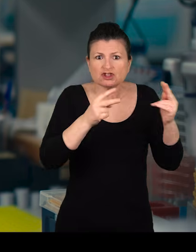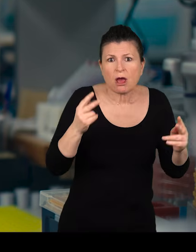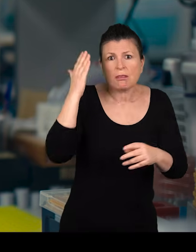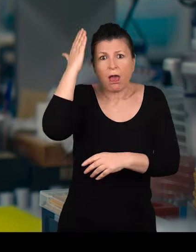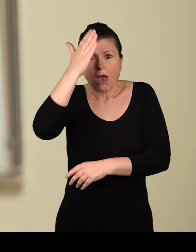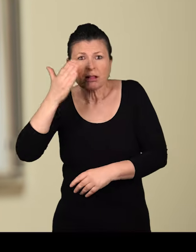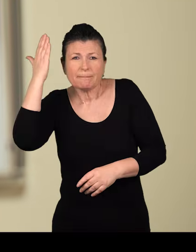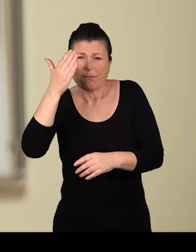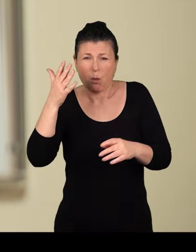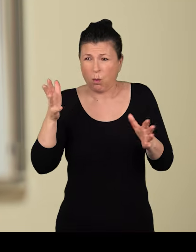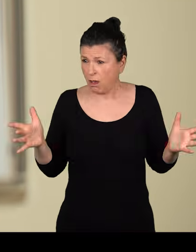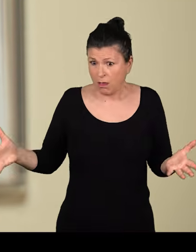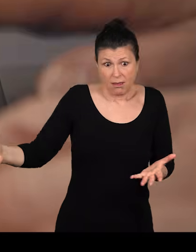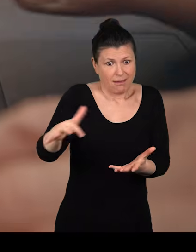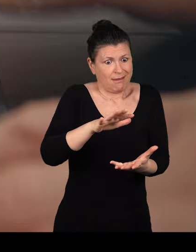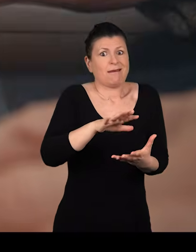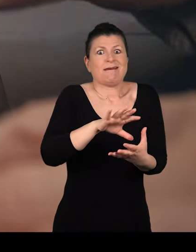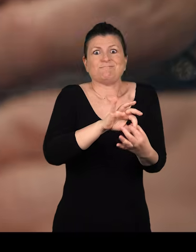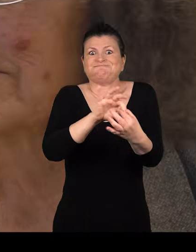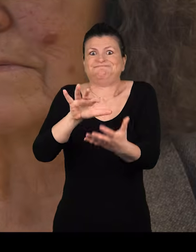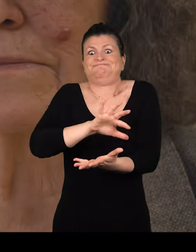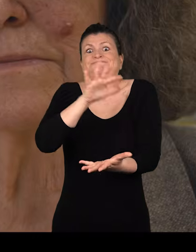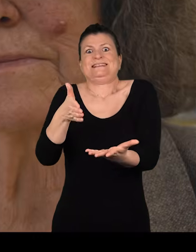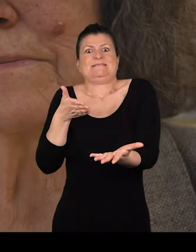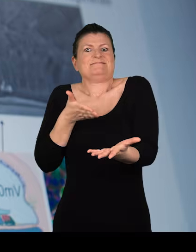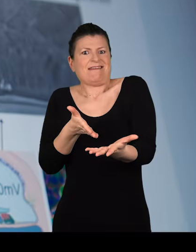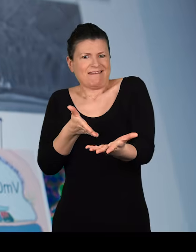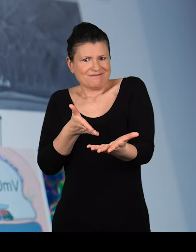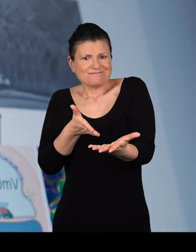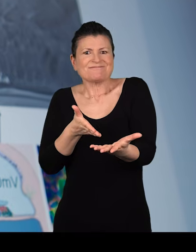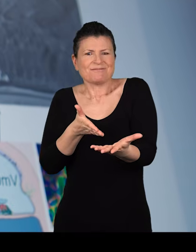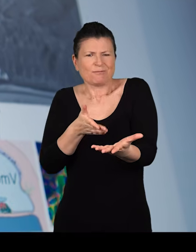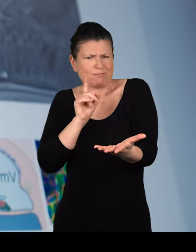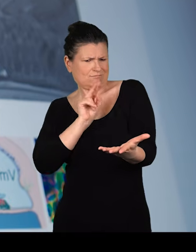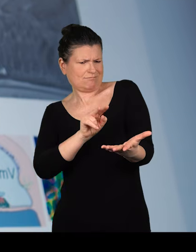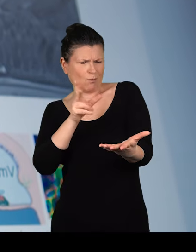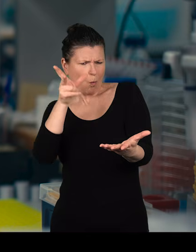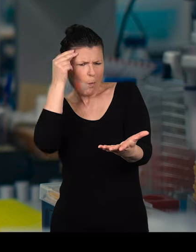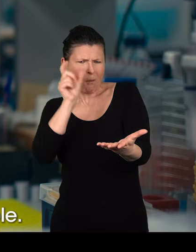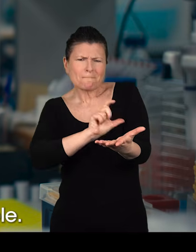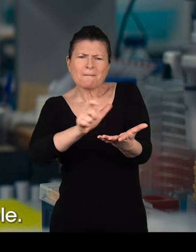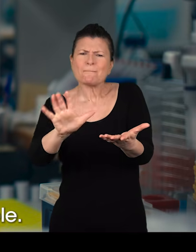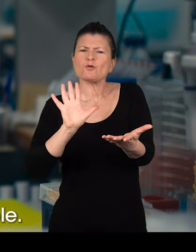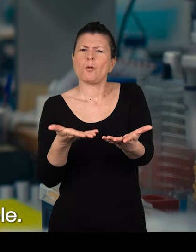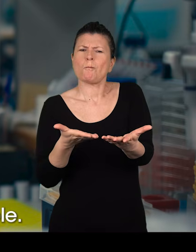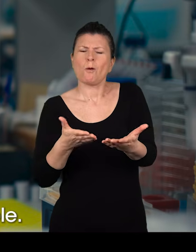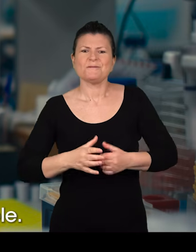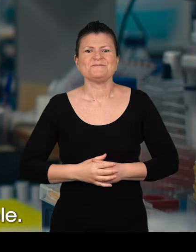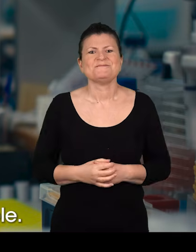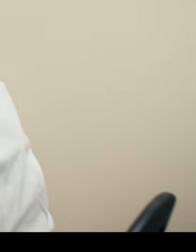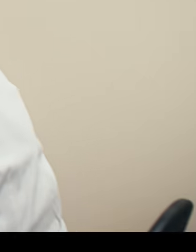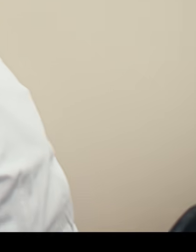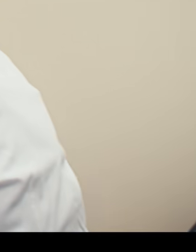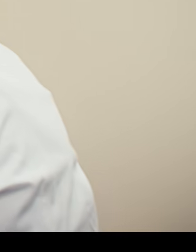it's got biology, it's got genetics and zoology, everything that you have to pull together to understand the process